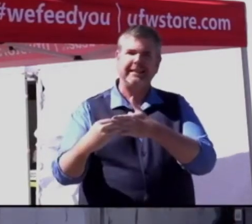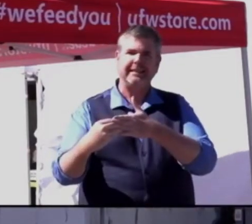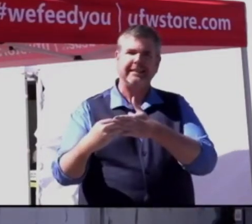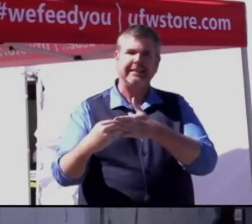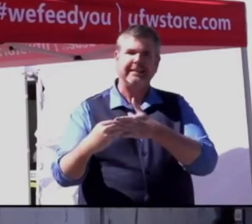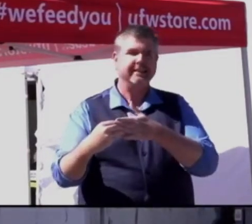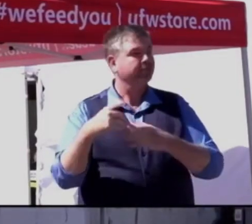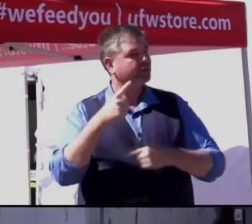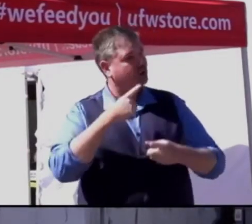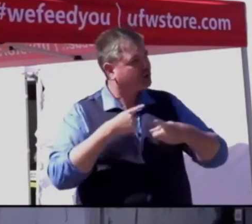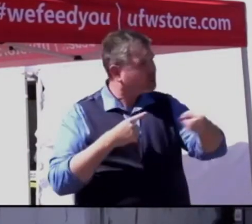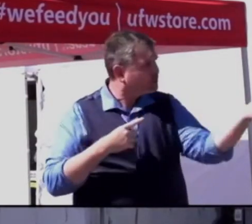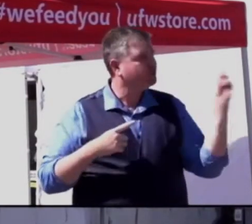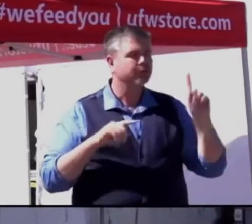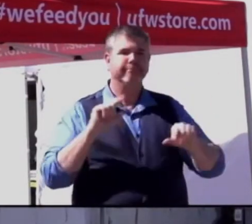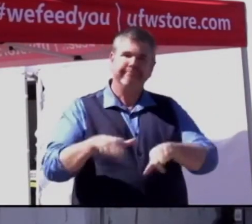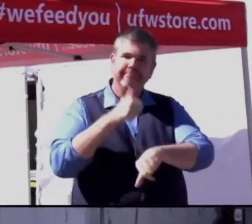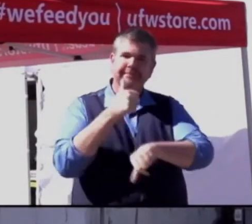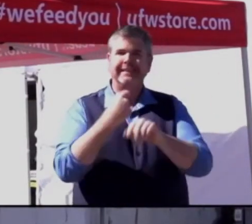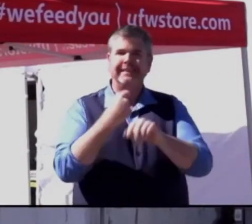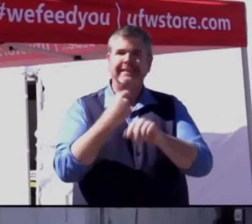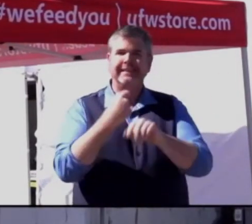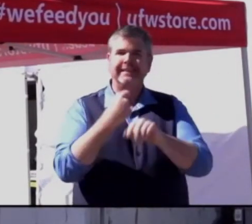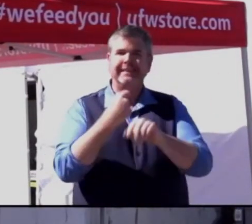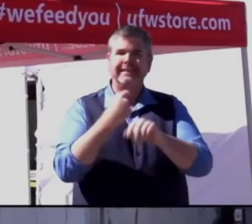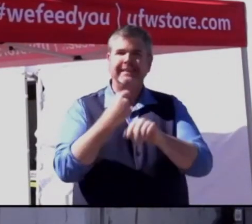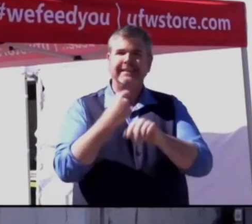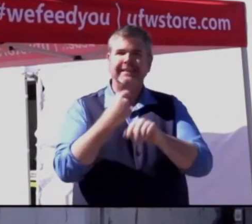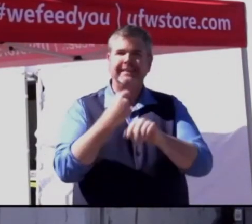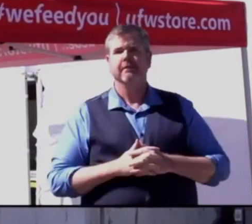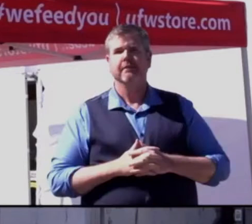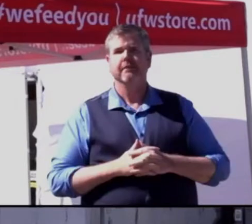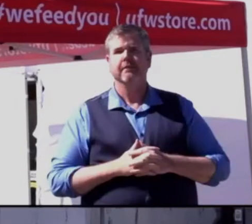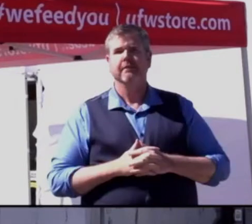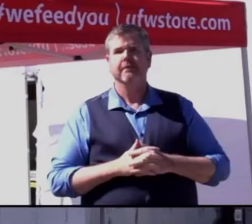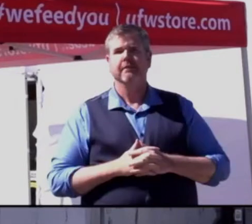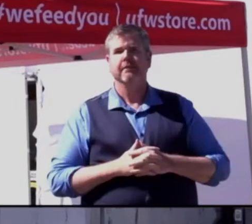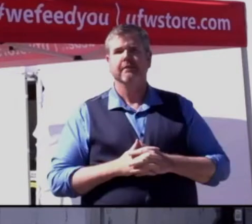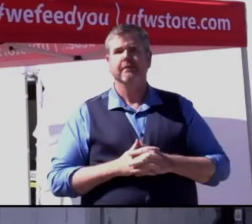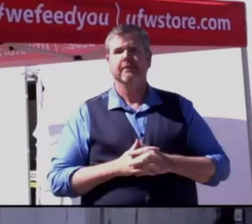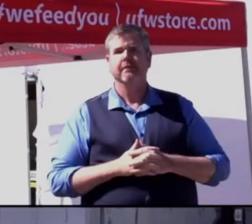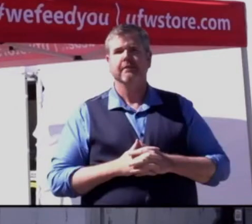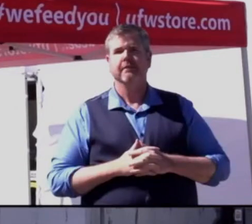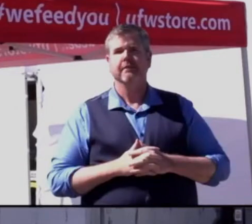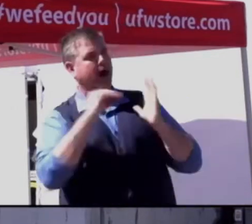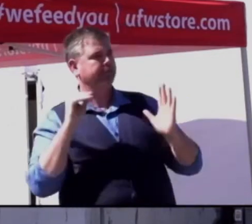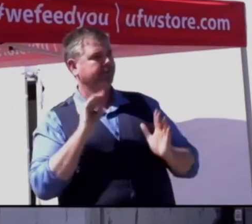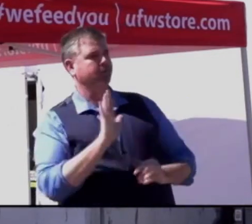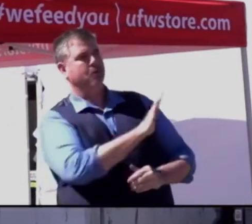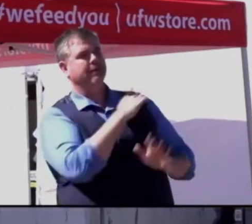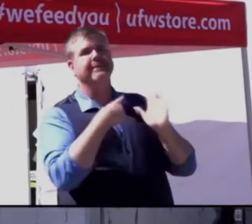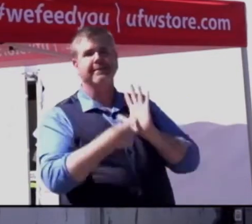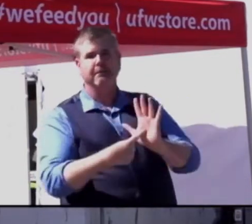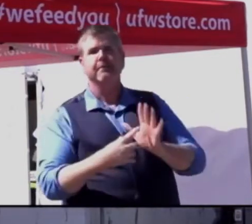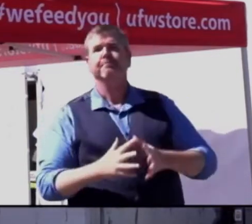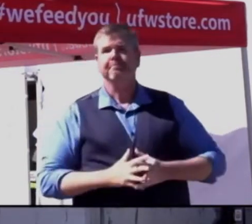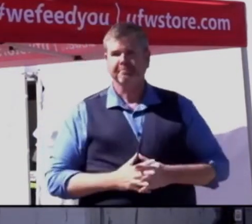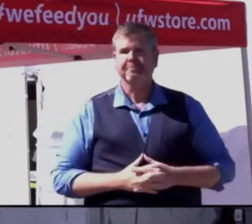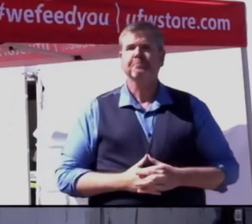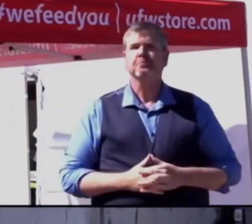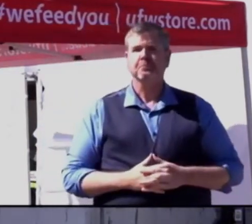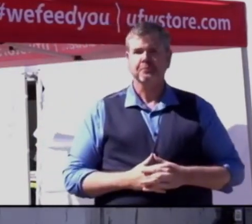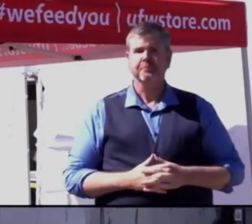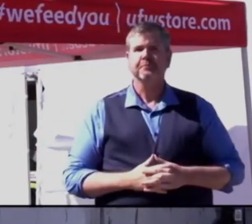other counties, other states need to do, because we talk about national